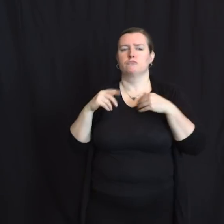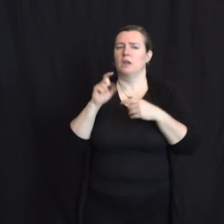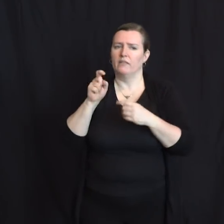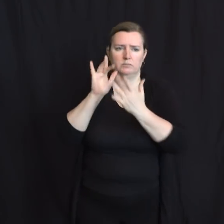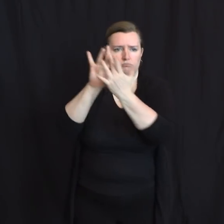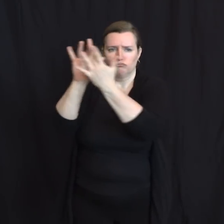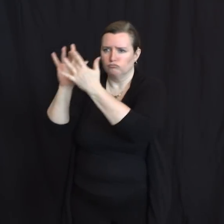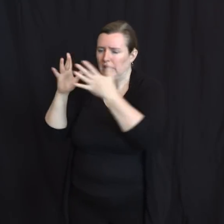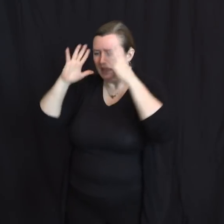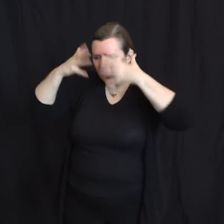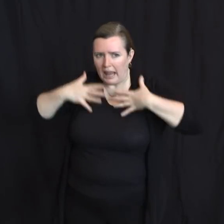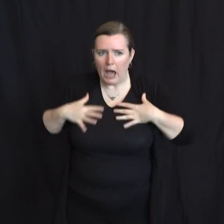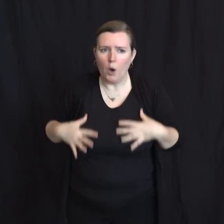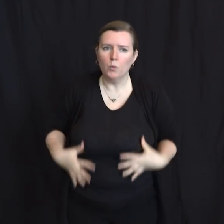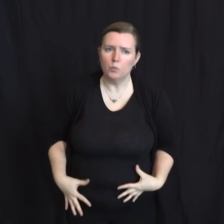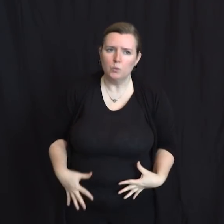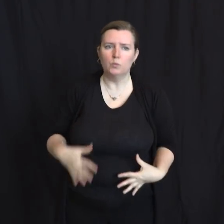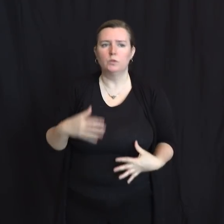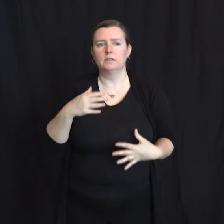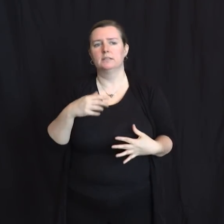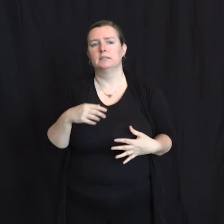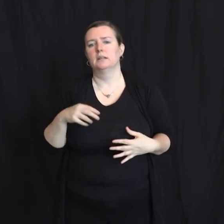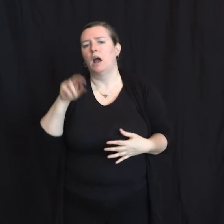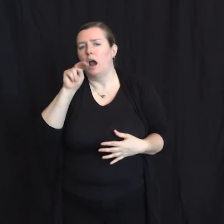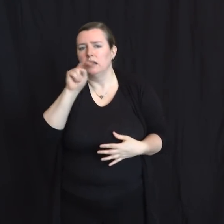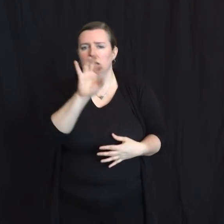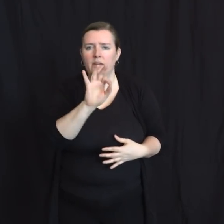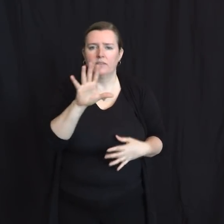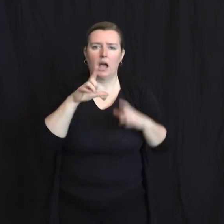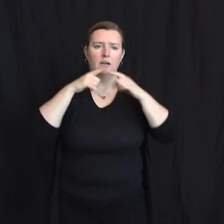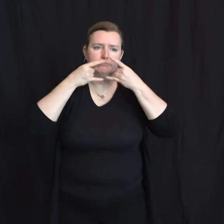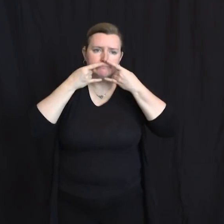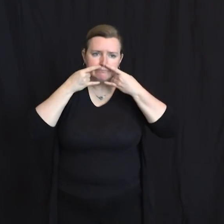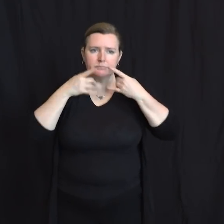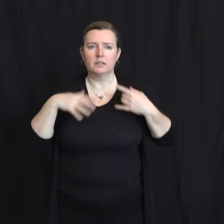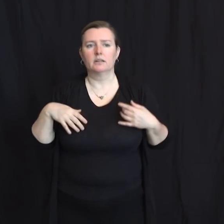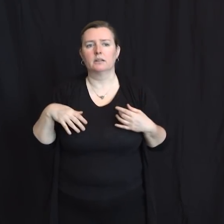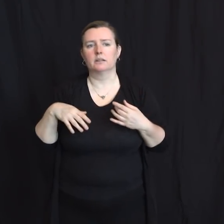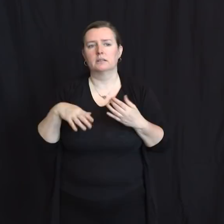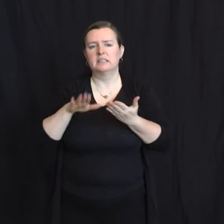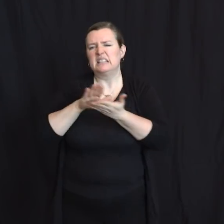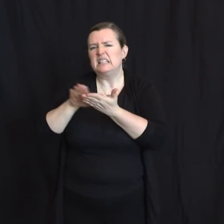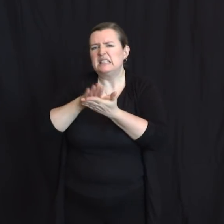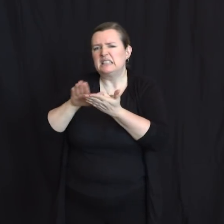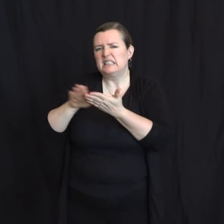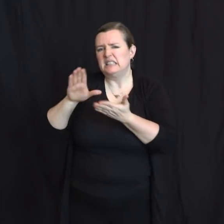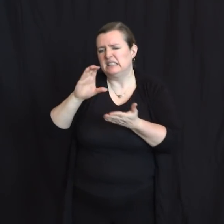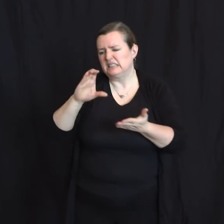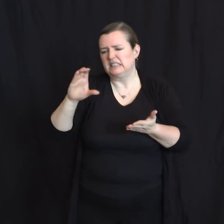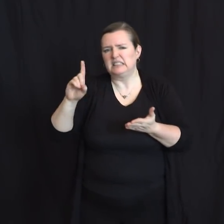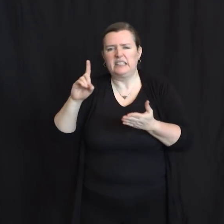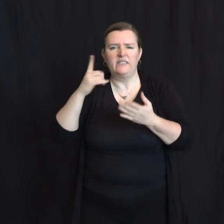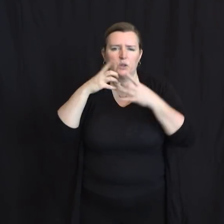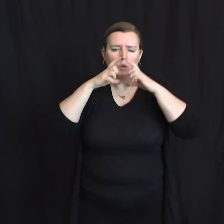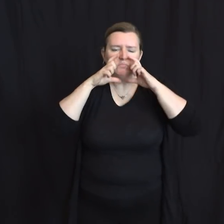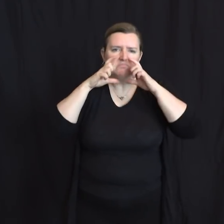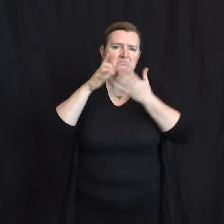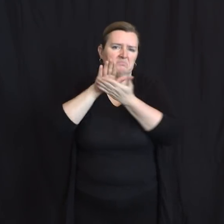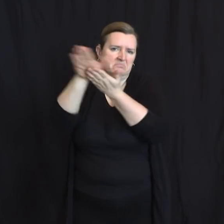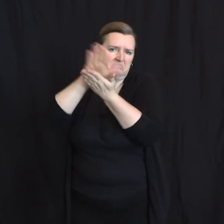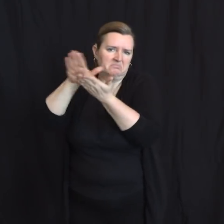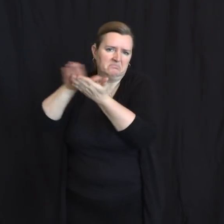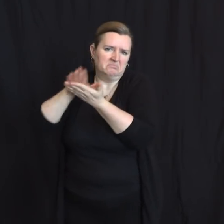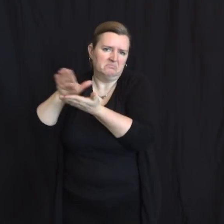now, N95s, that decontamination system is going to be huge, and I hope the other two come soon. So I can't